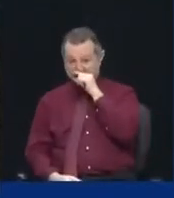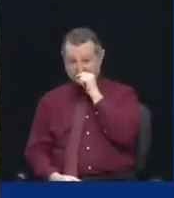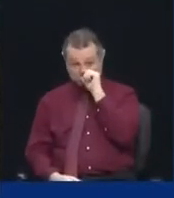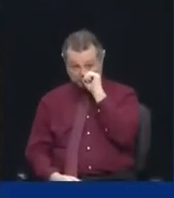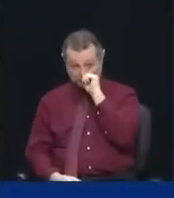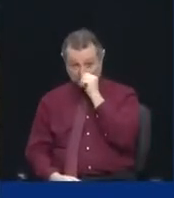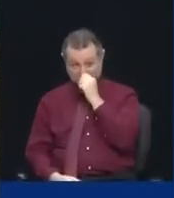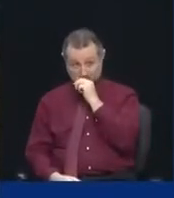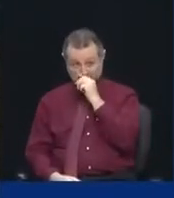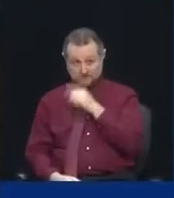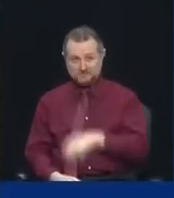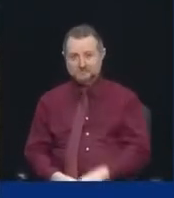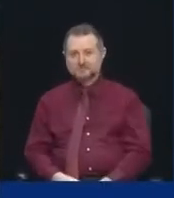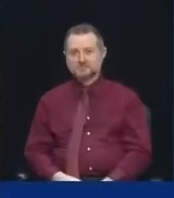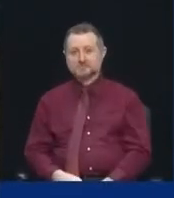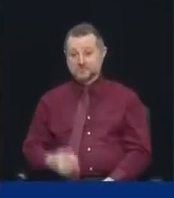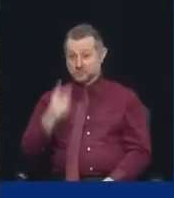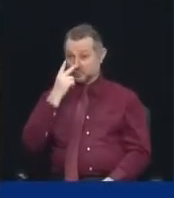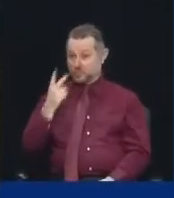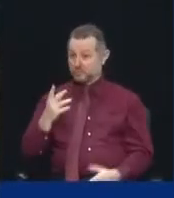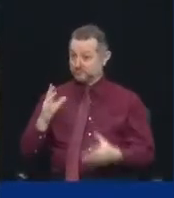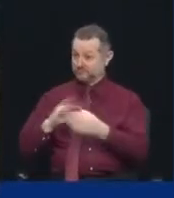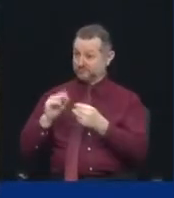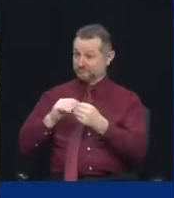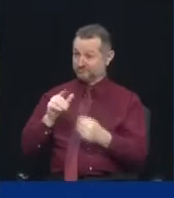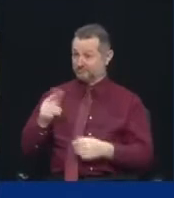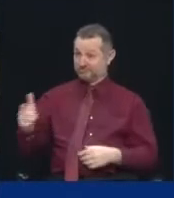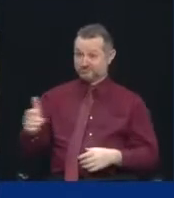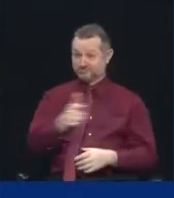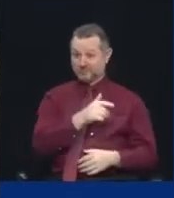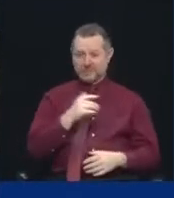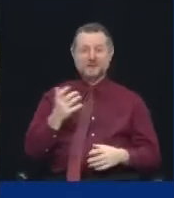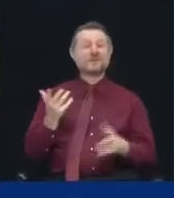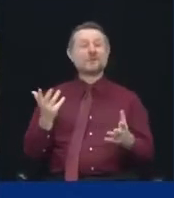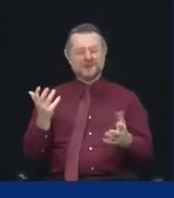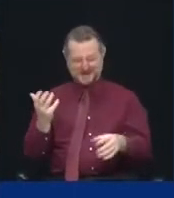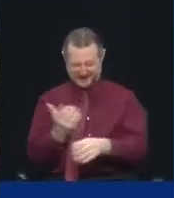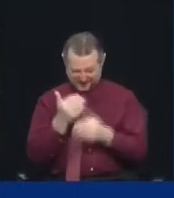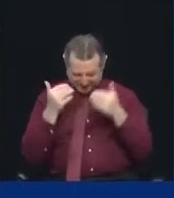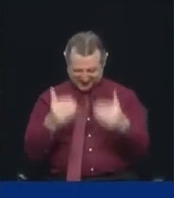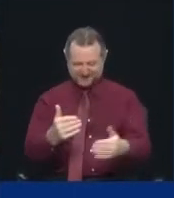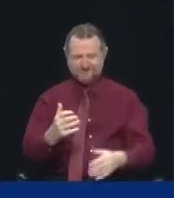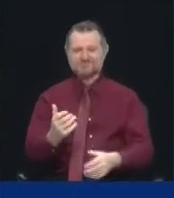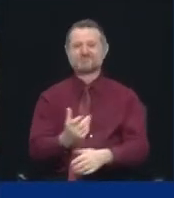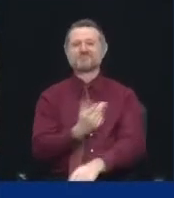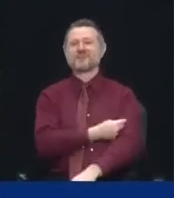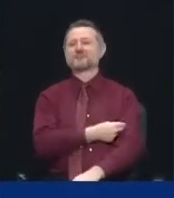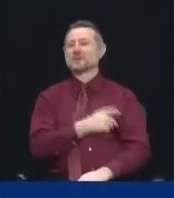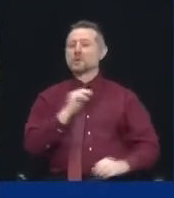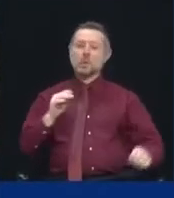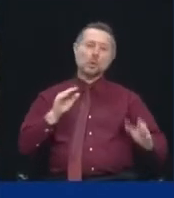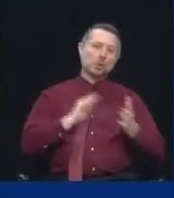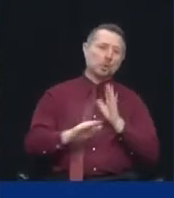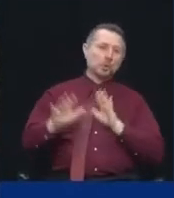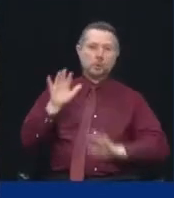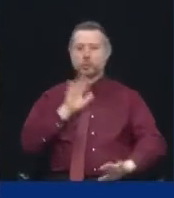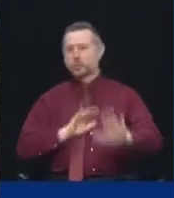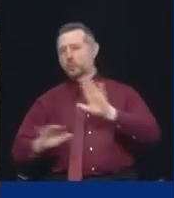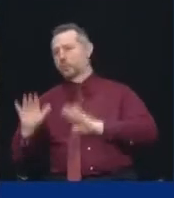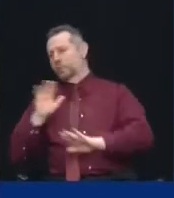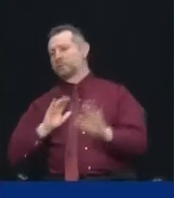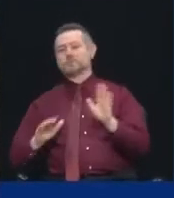You heard it. Get vaccinated for yourself, for your family, for your community. No excuses. 60